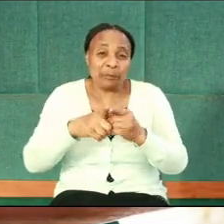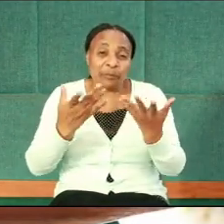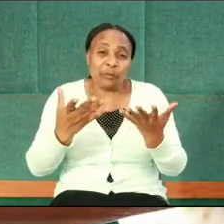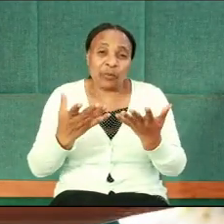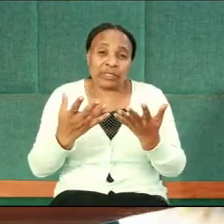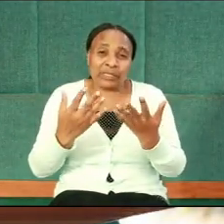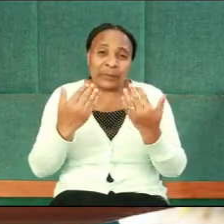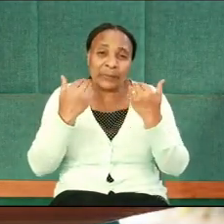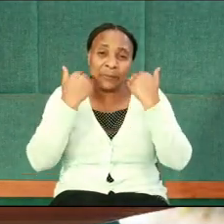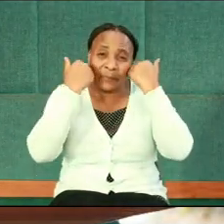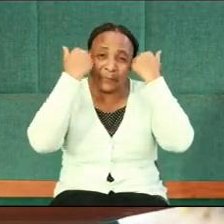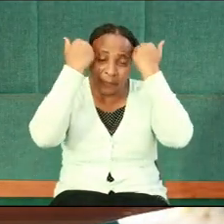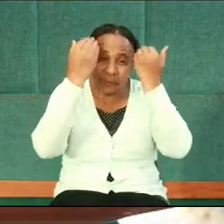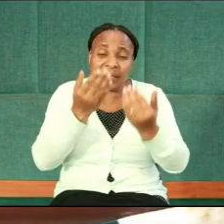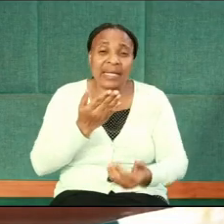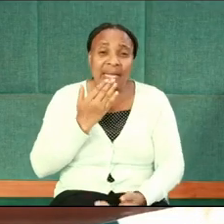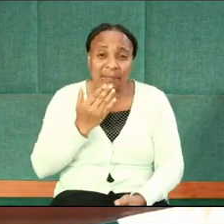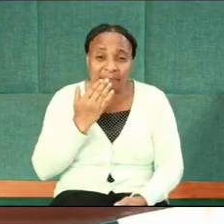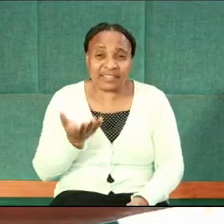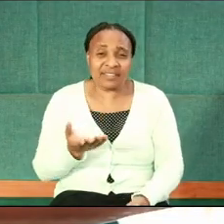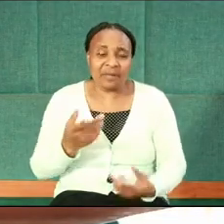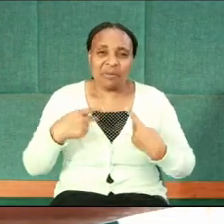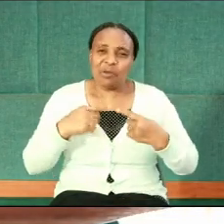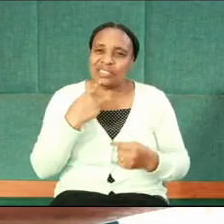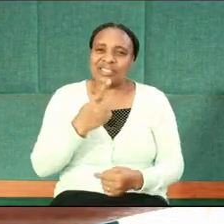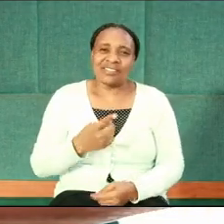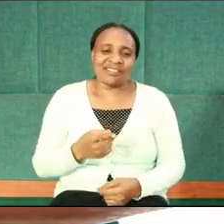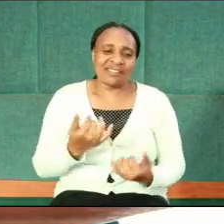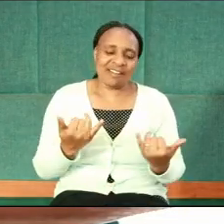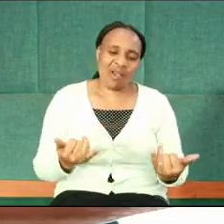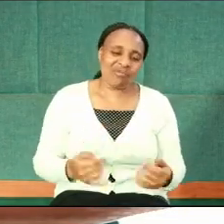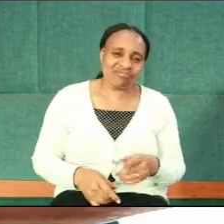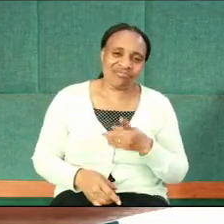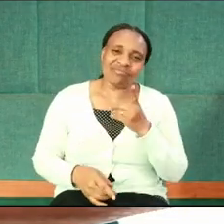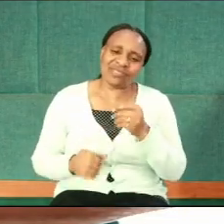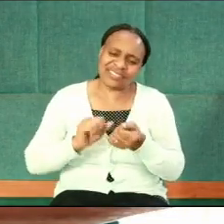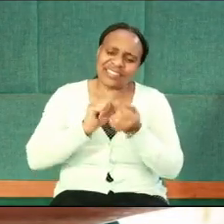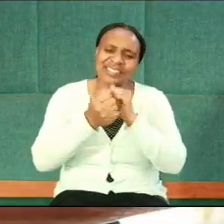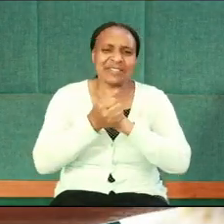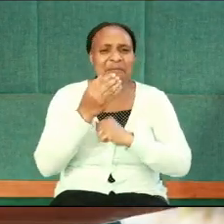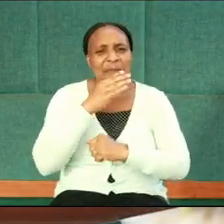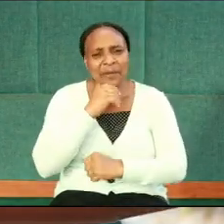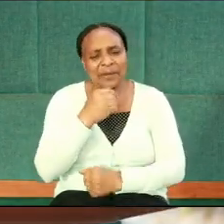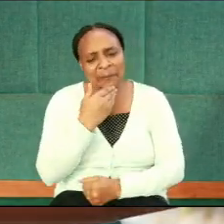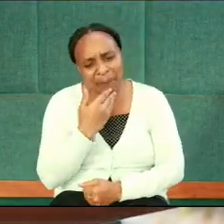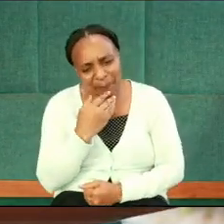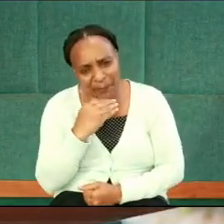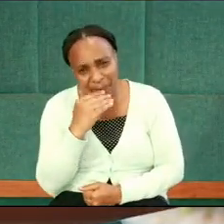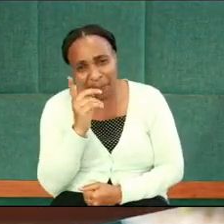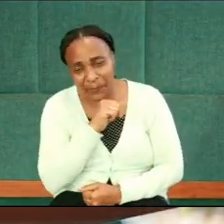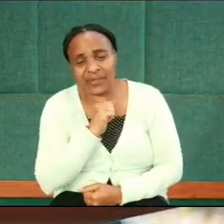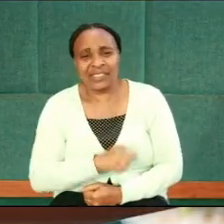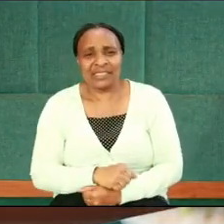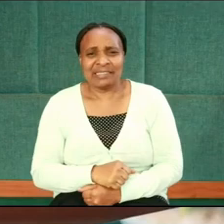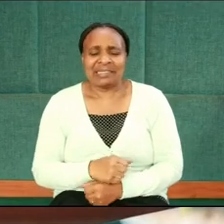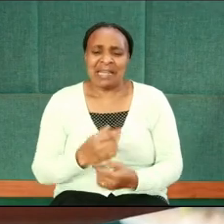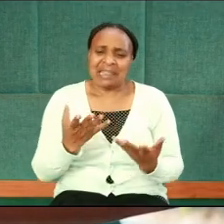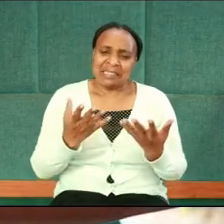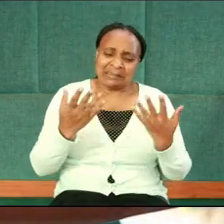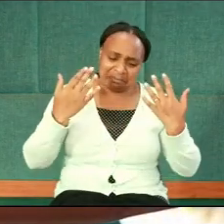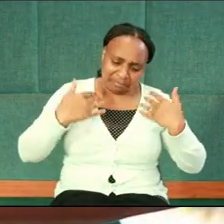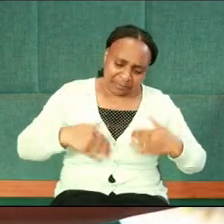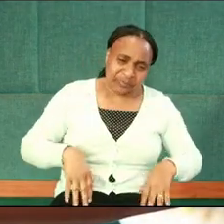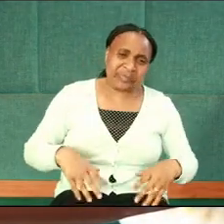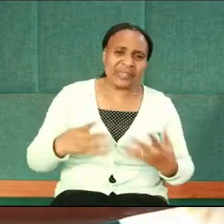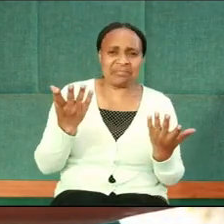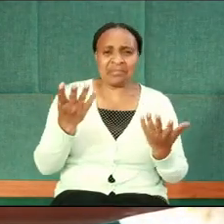it reaches a point and then people are saying, nowadays so and so has really changed. He's very irritable, the temperament has changed,